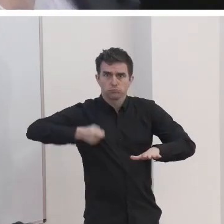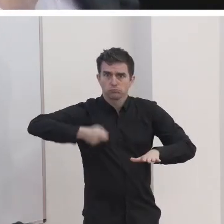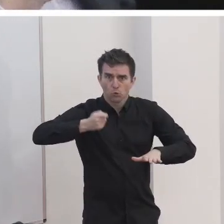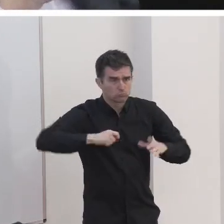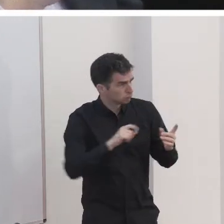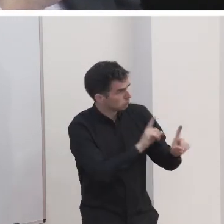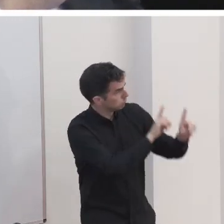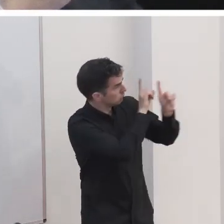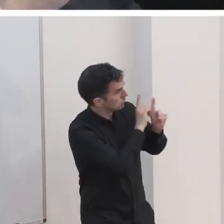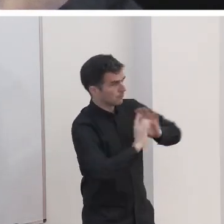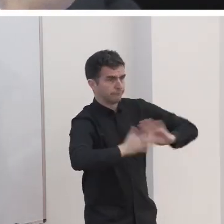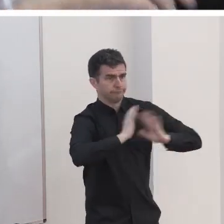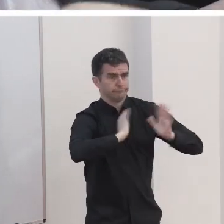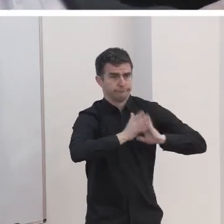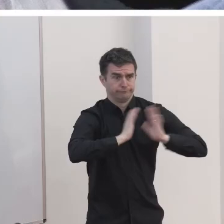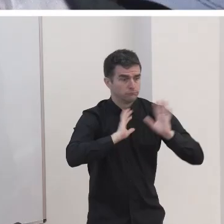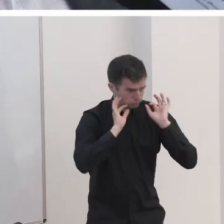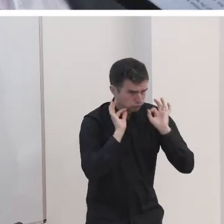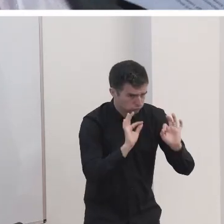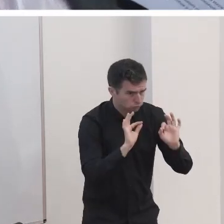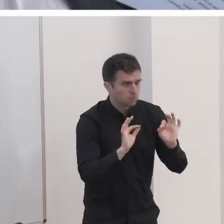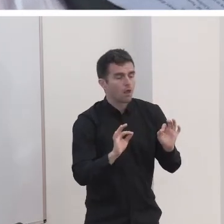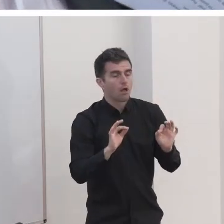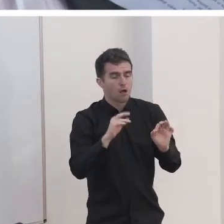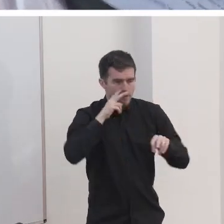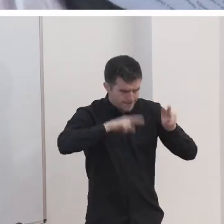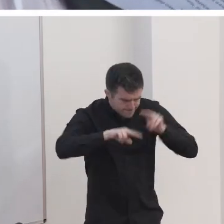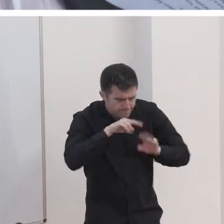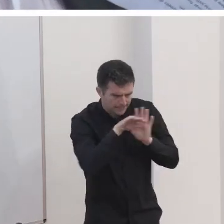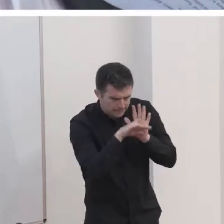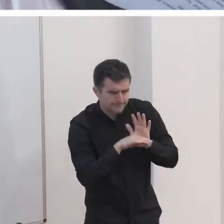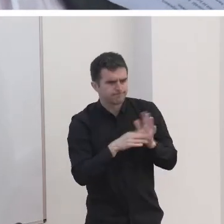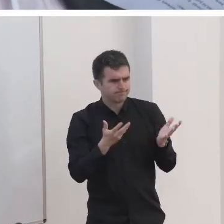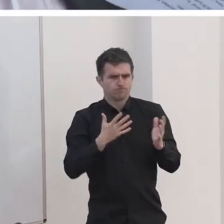a lot. I think looking at